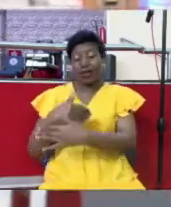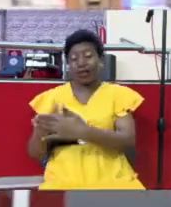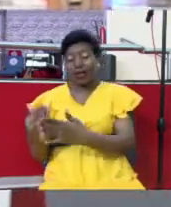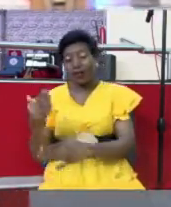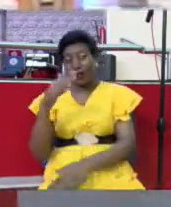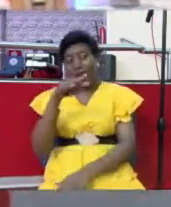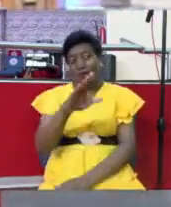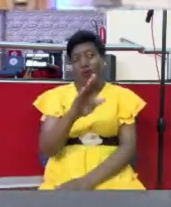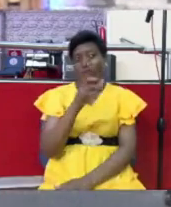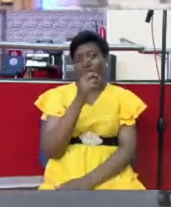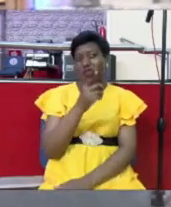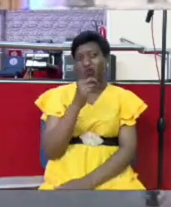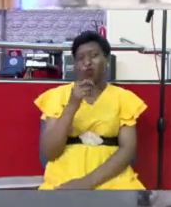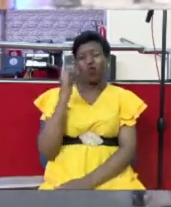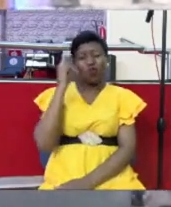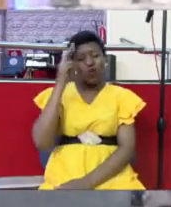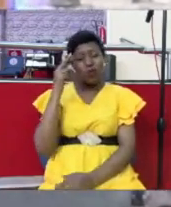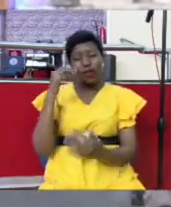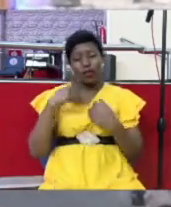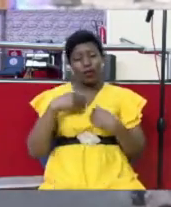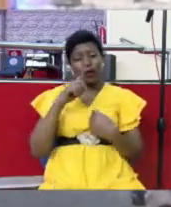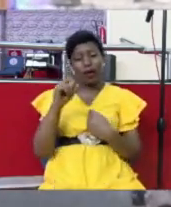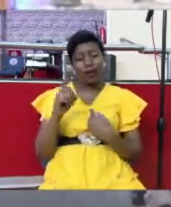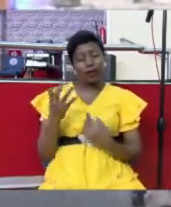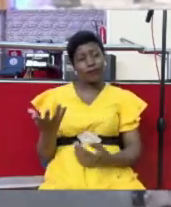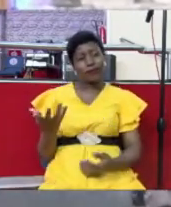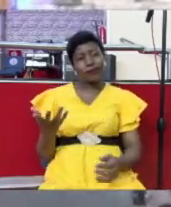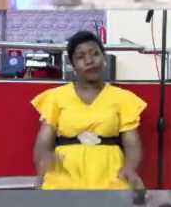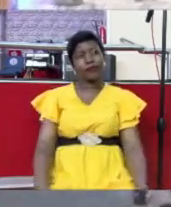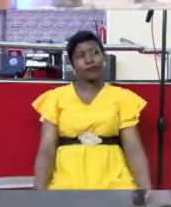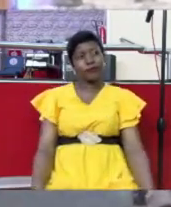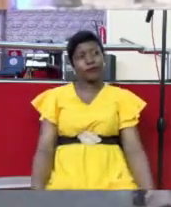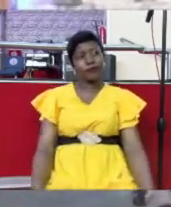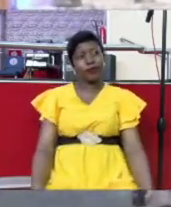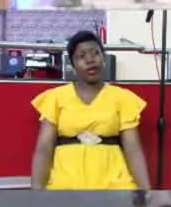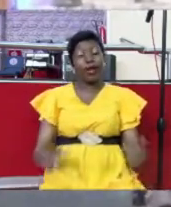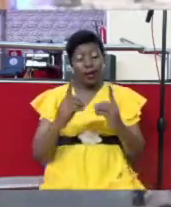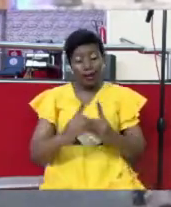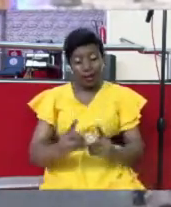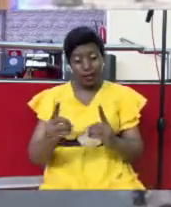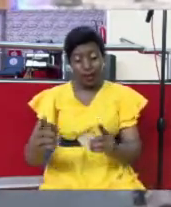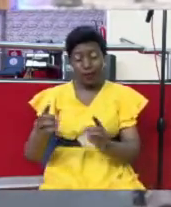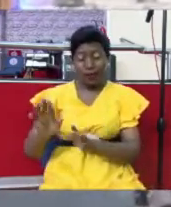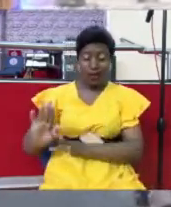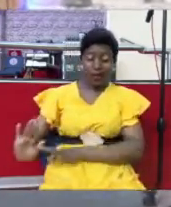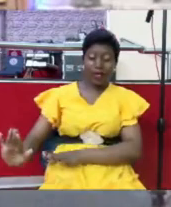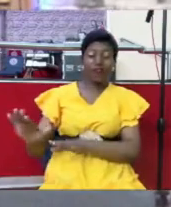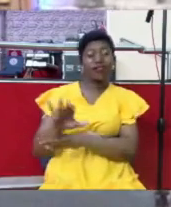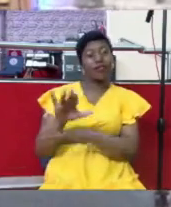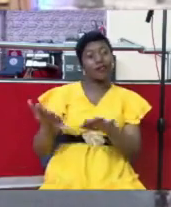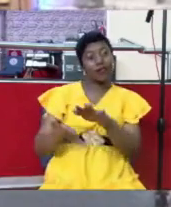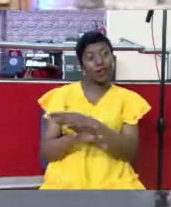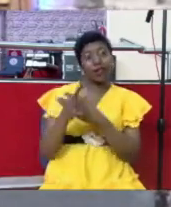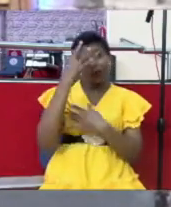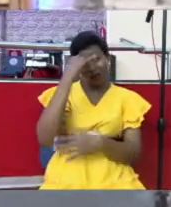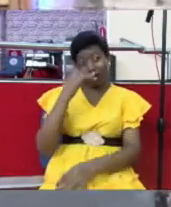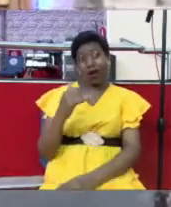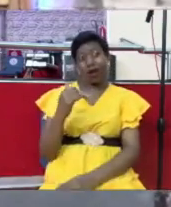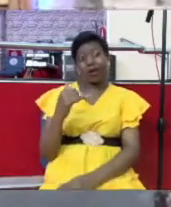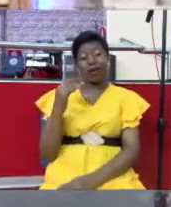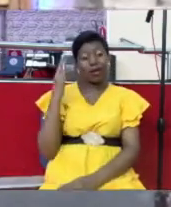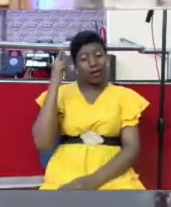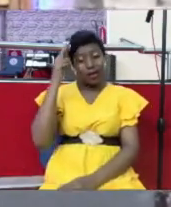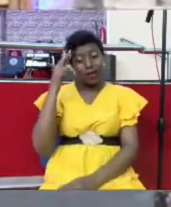cause? Hebu muulize, je, uko na sababu? These disciples left everything because there was a cause. Wakawacha mambo yote kwa